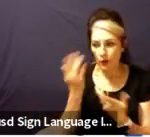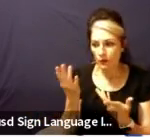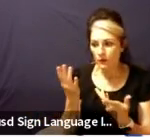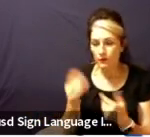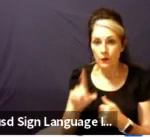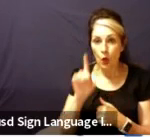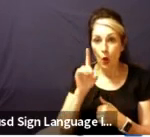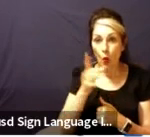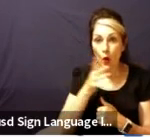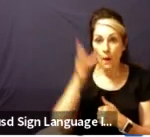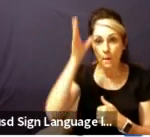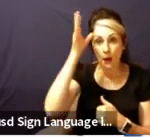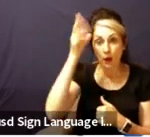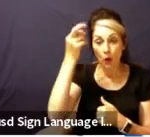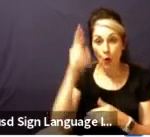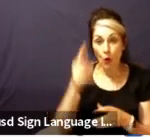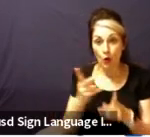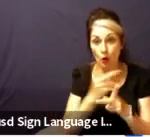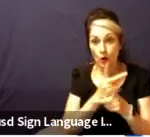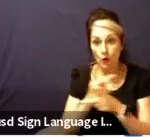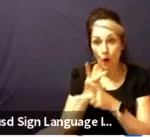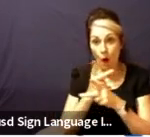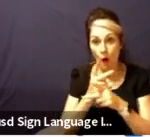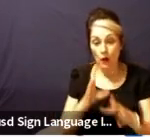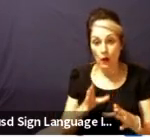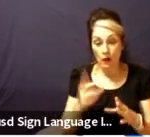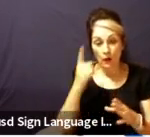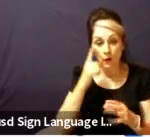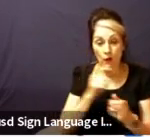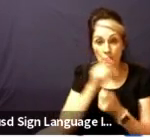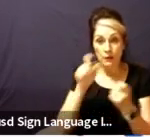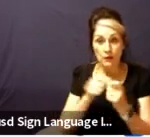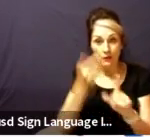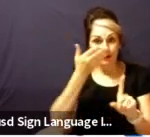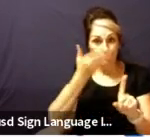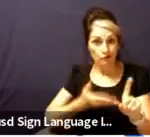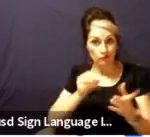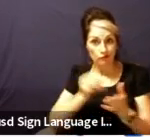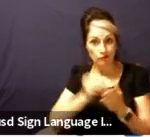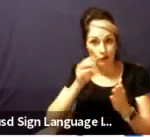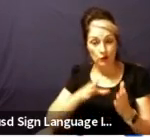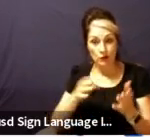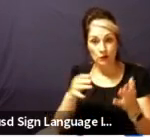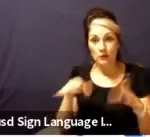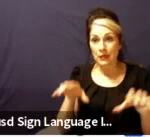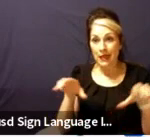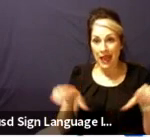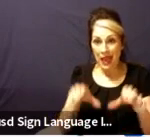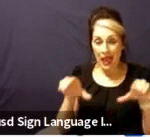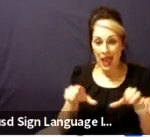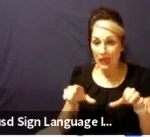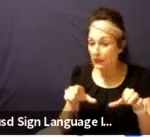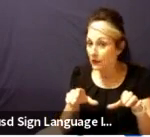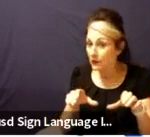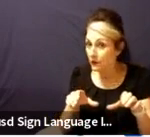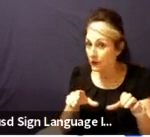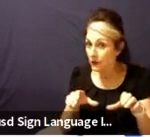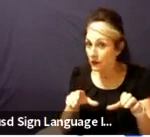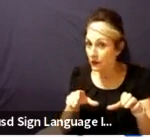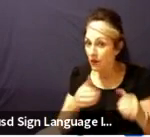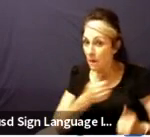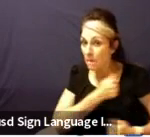one parent or guardian for this particular student who is currently active in the